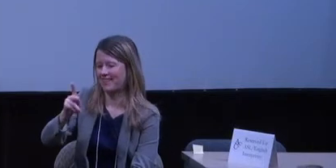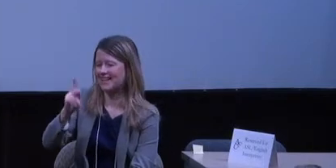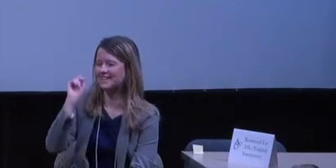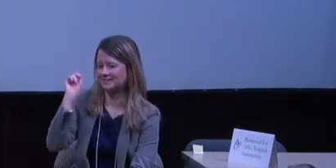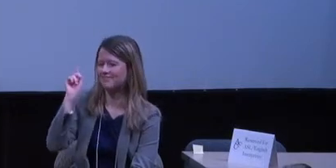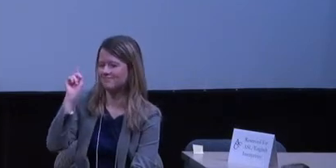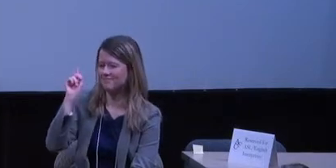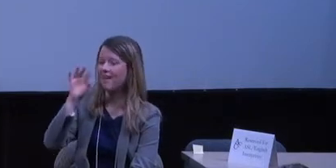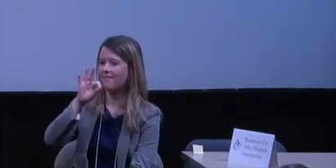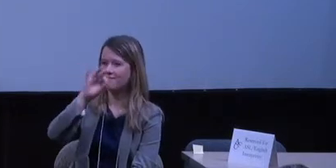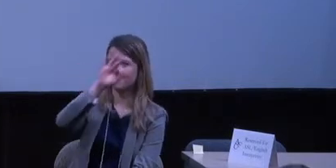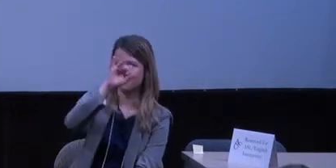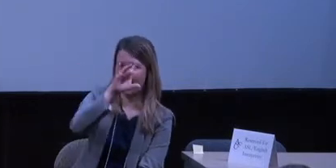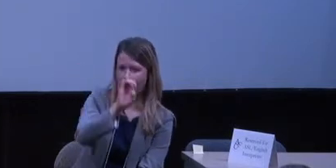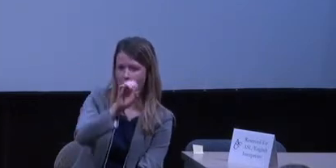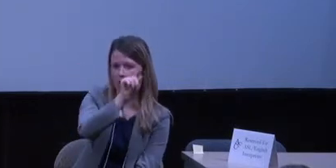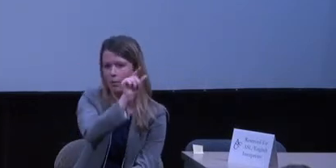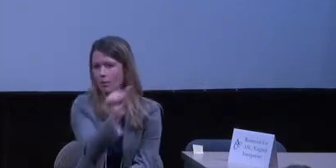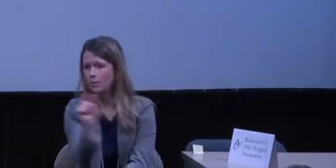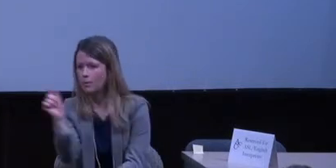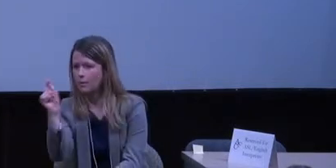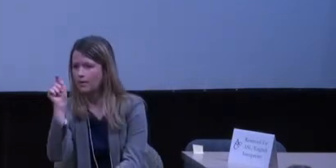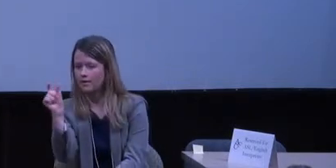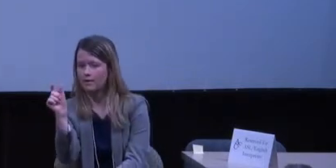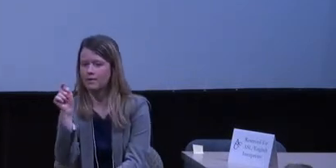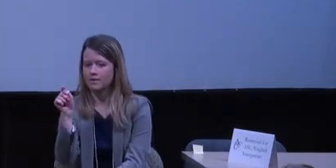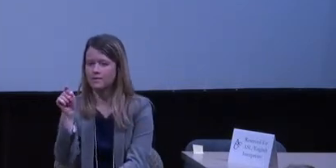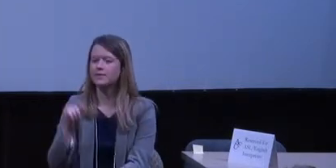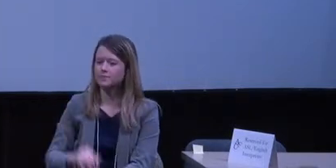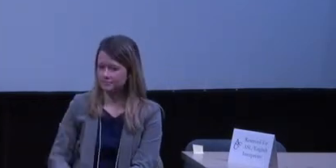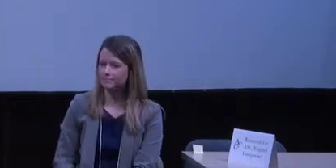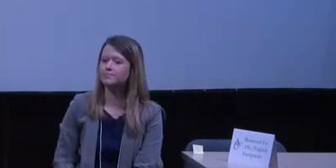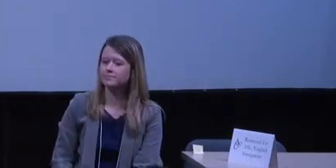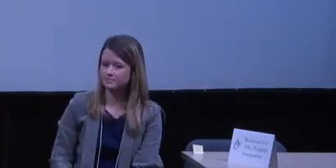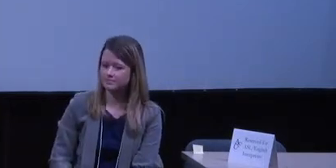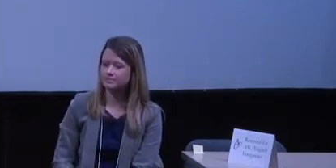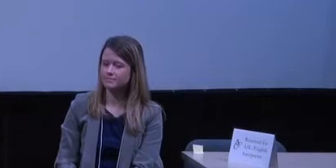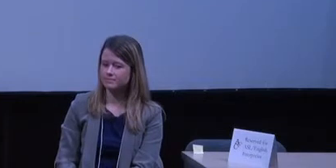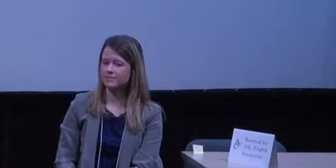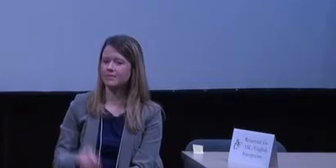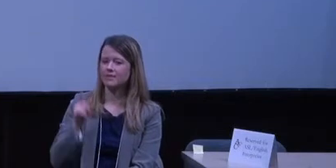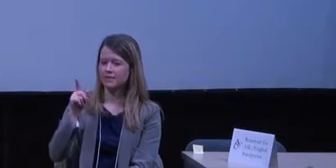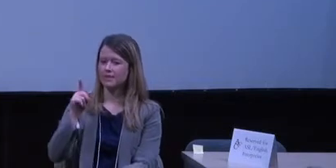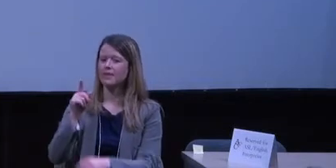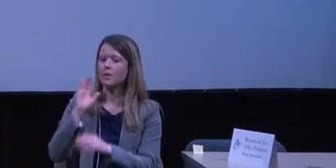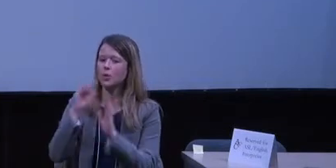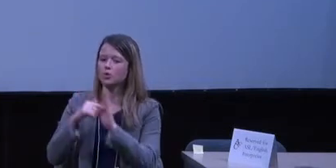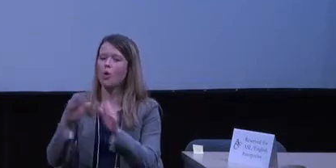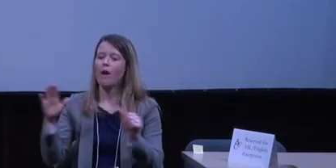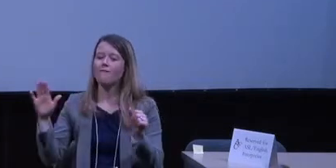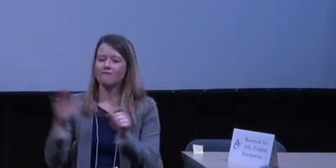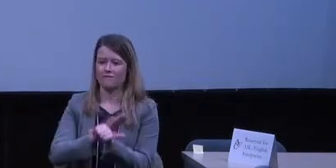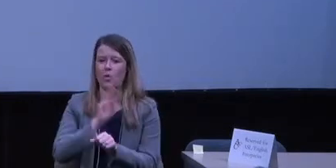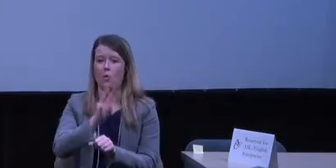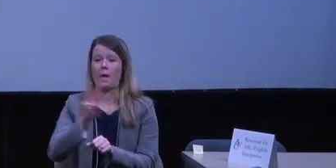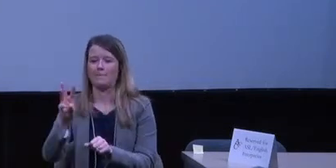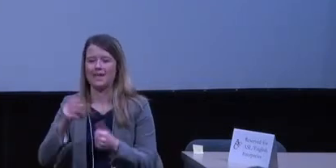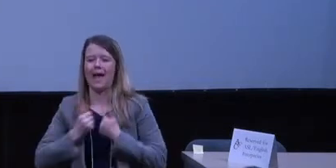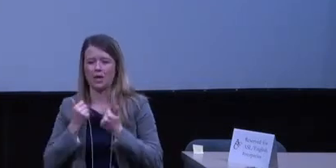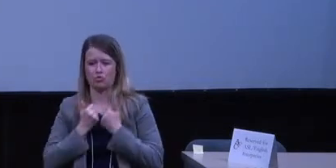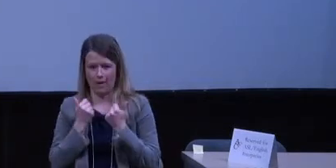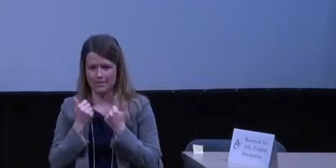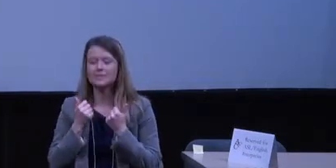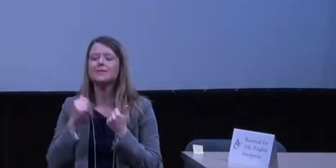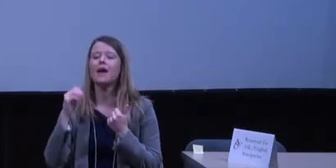the hyperlink, and that's where it will allow you to have the full web address, but then you can also add